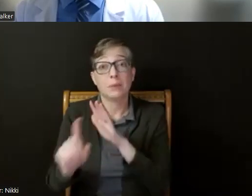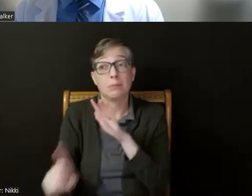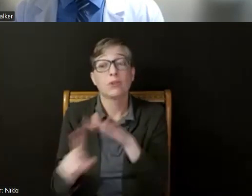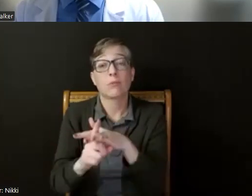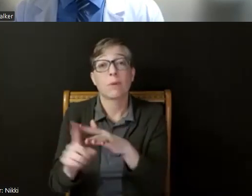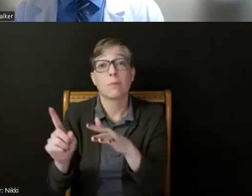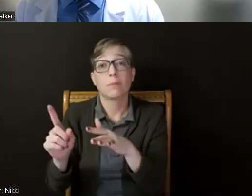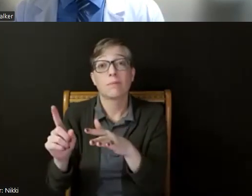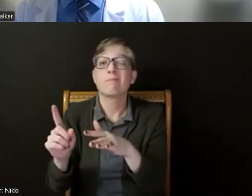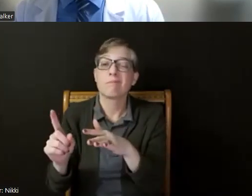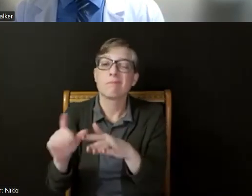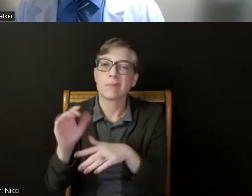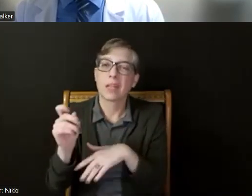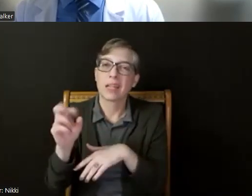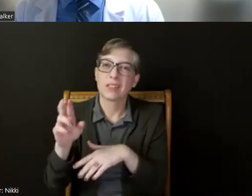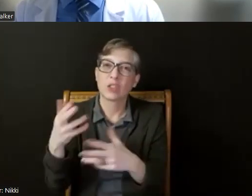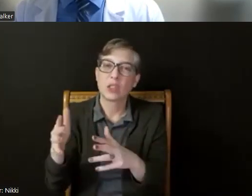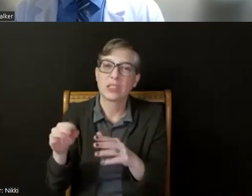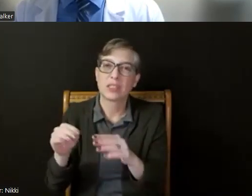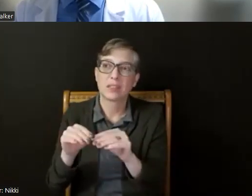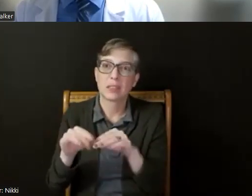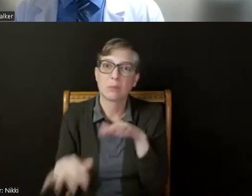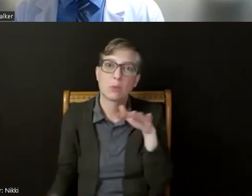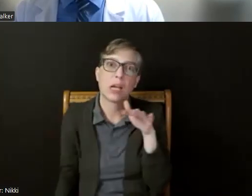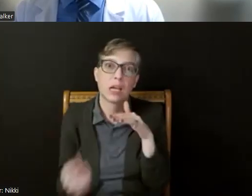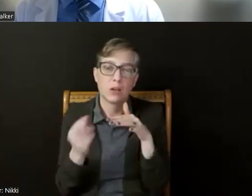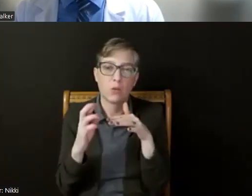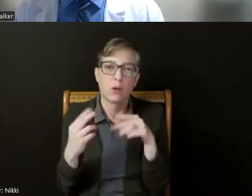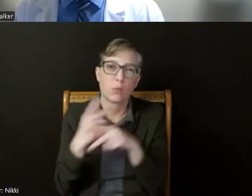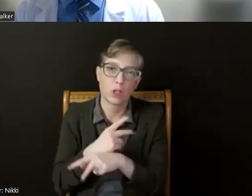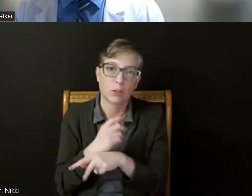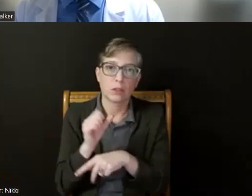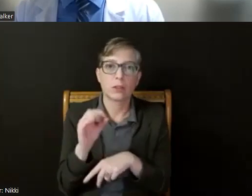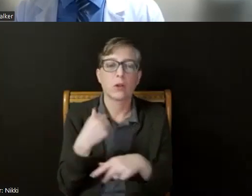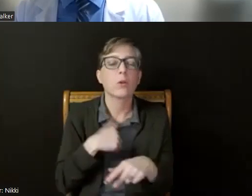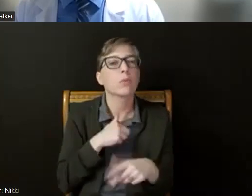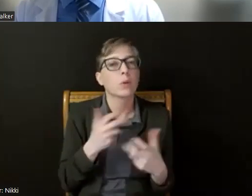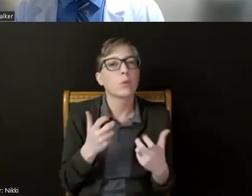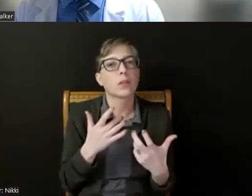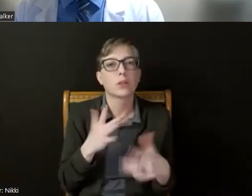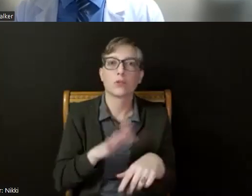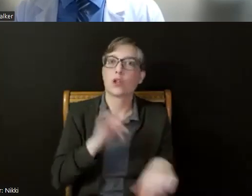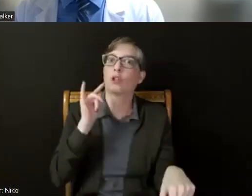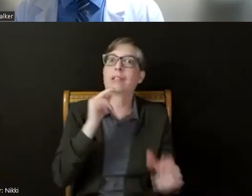that the cancer has as well. So we want to make sure that we are treating you as early as possible.